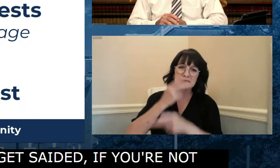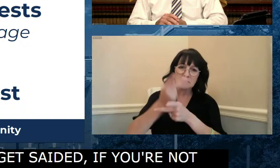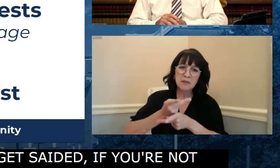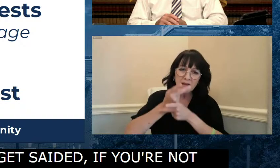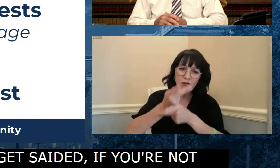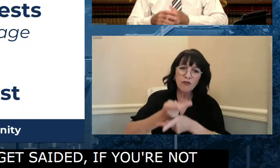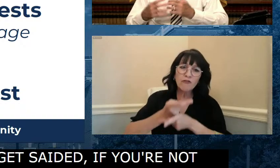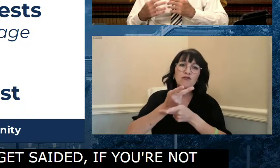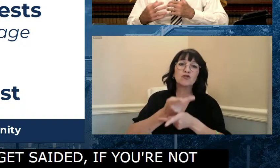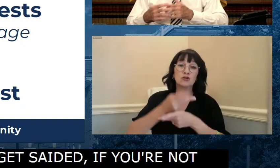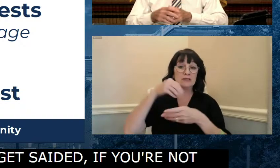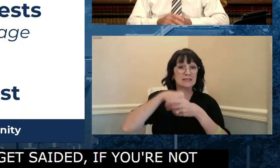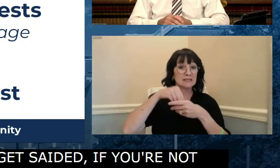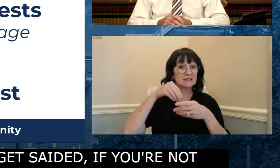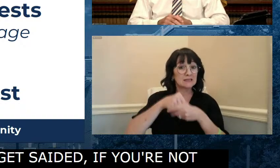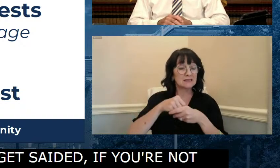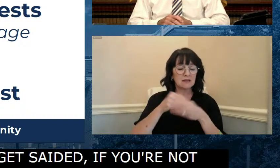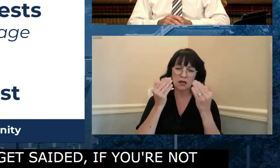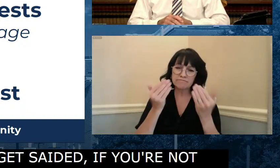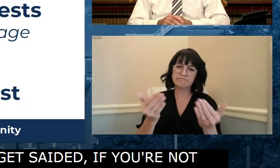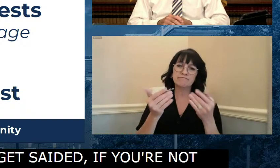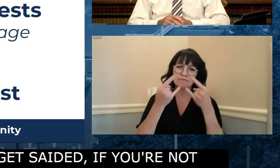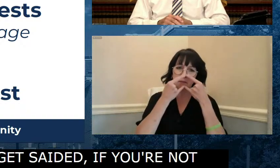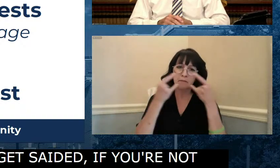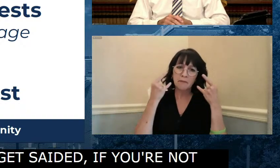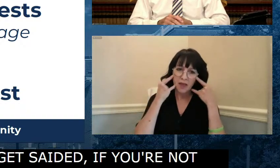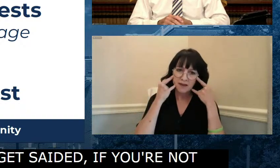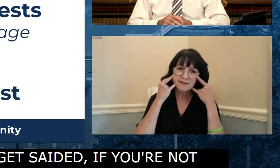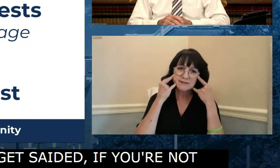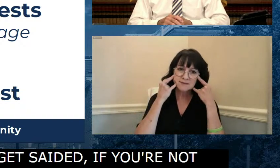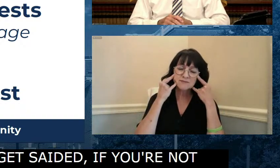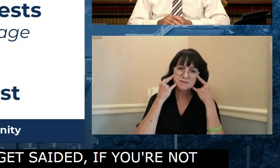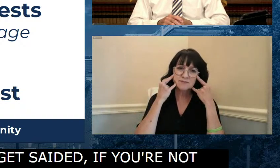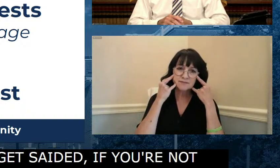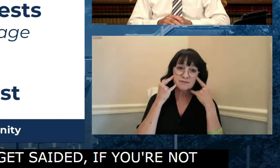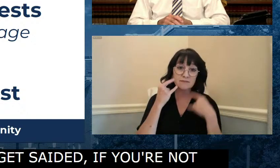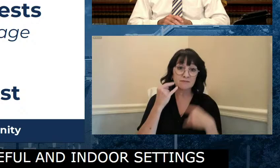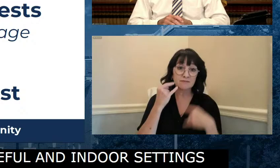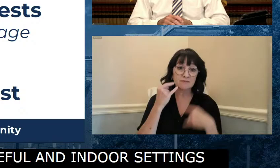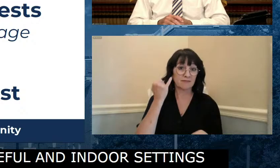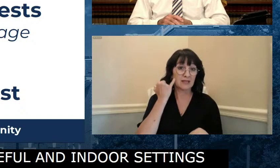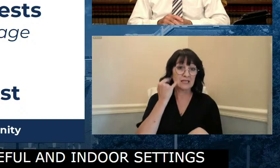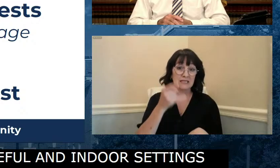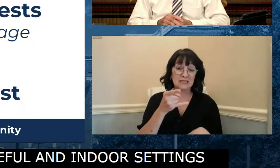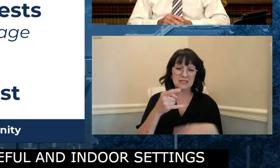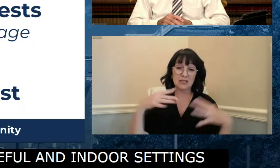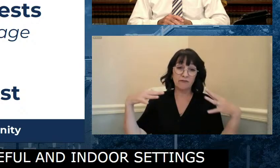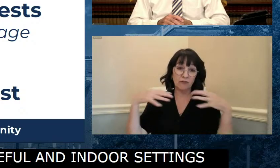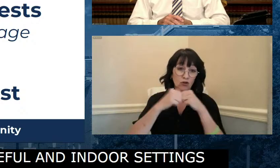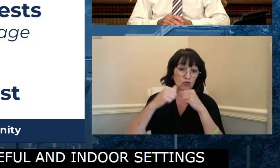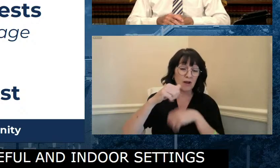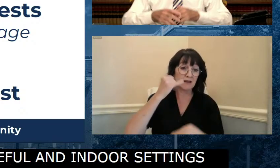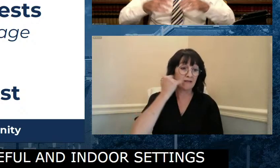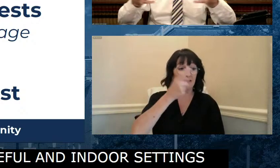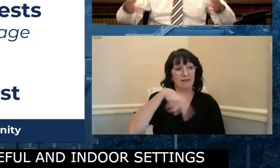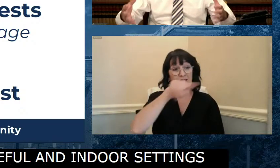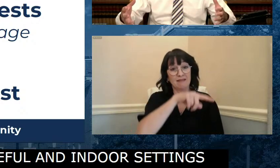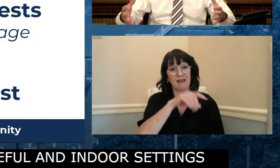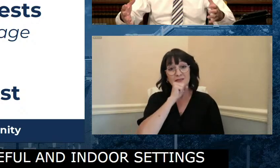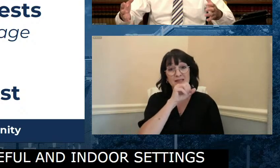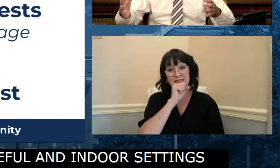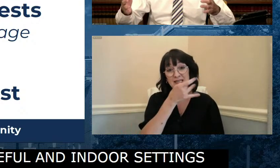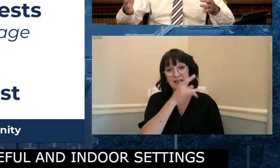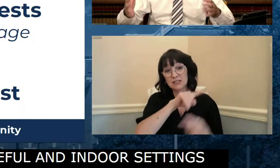in particular. Wear a mask, particularly if you're around a group of 19 to 35-year-olds, which is a